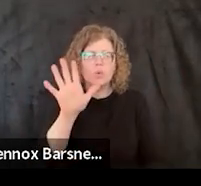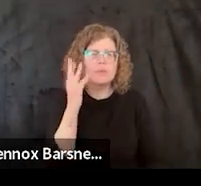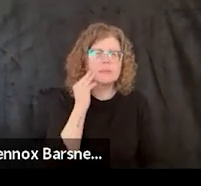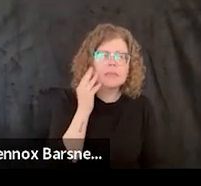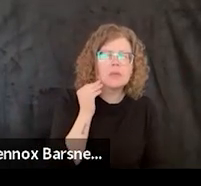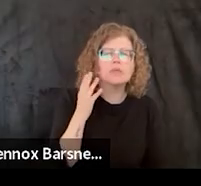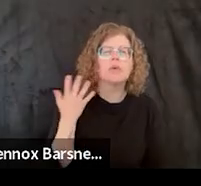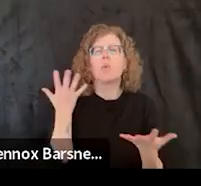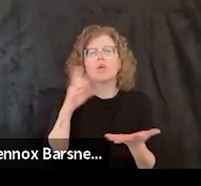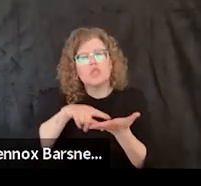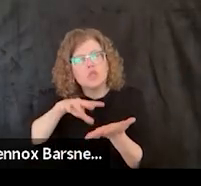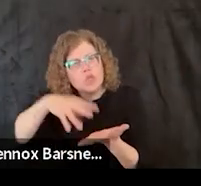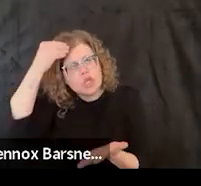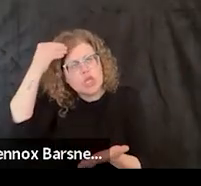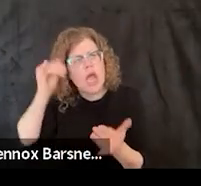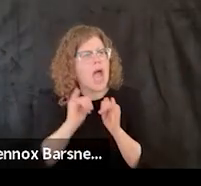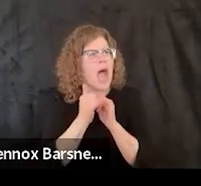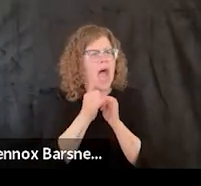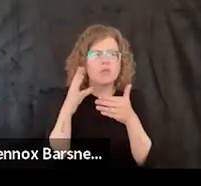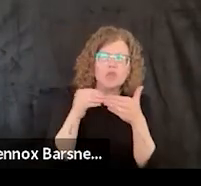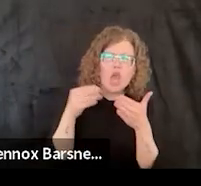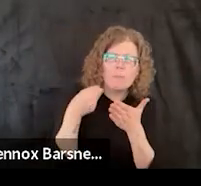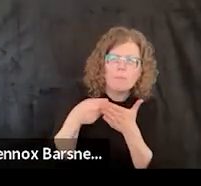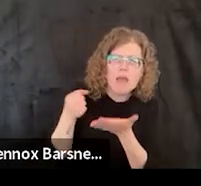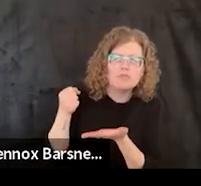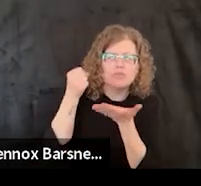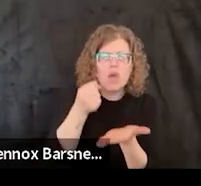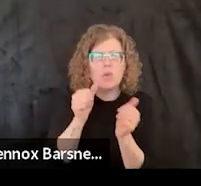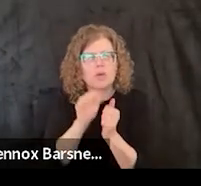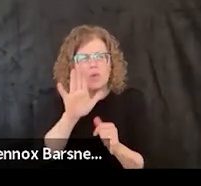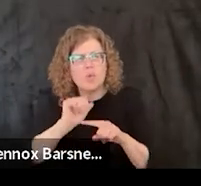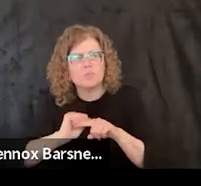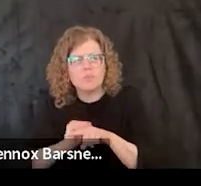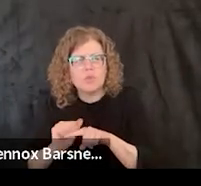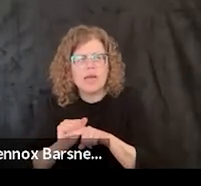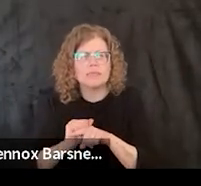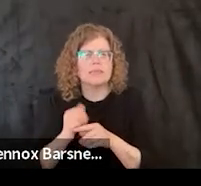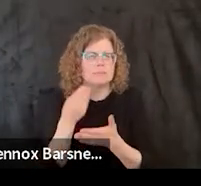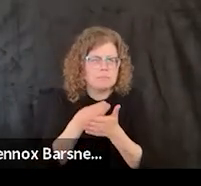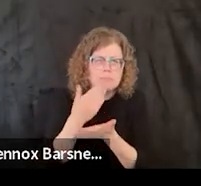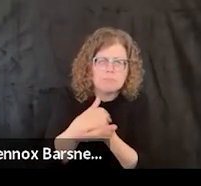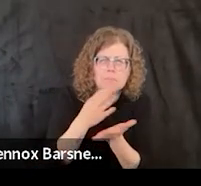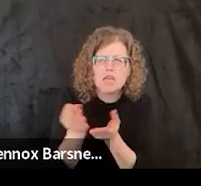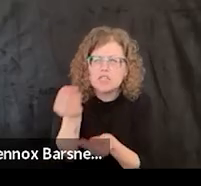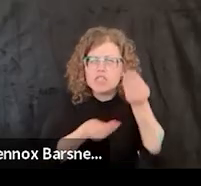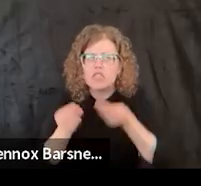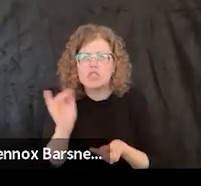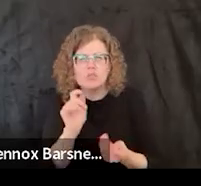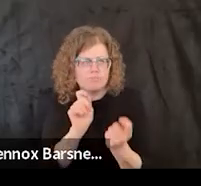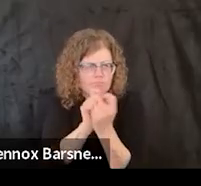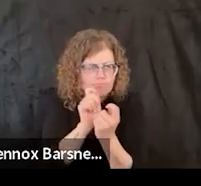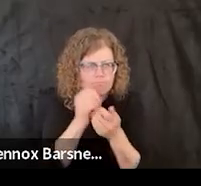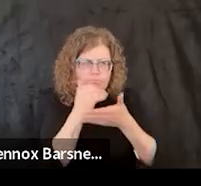grant benefited their practice, along with an updated budget with actuals. It's very important to keep track